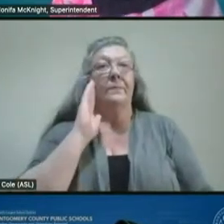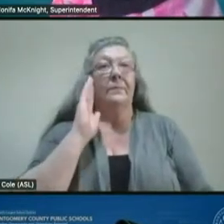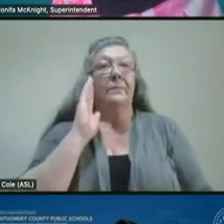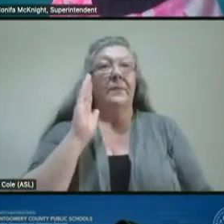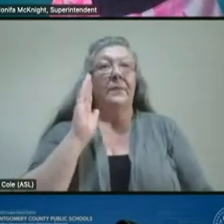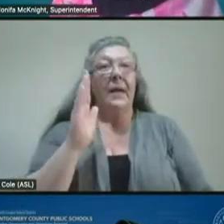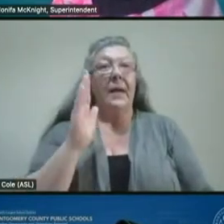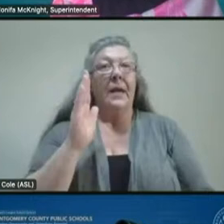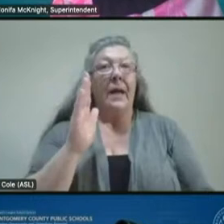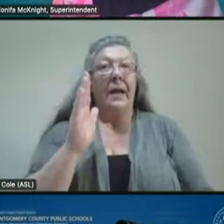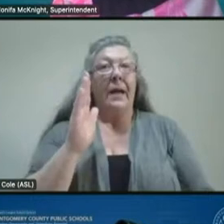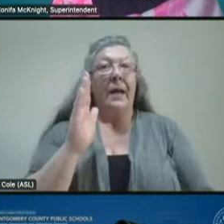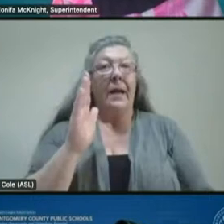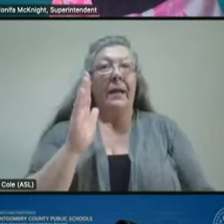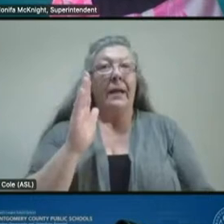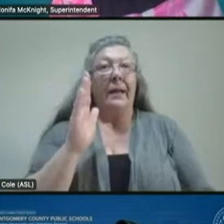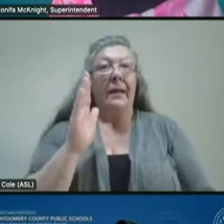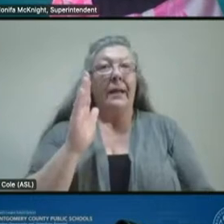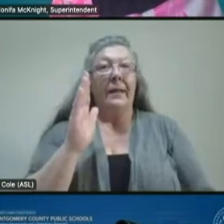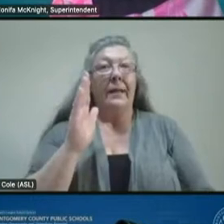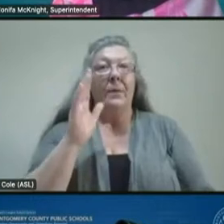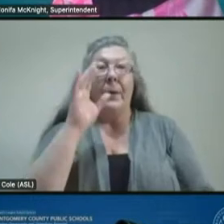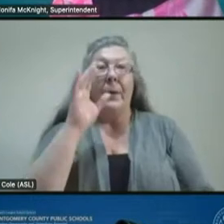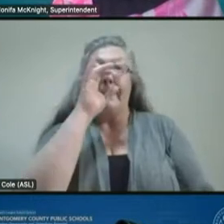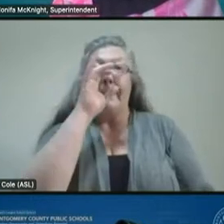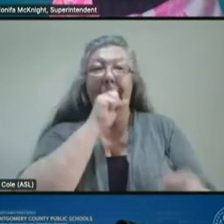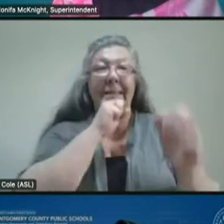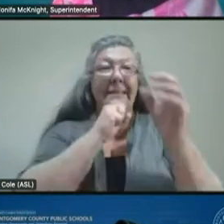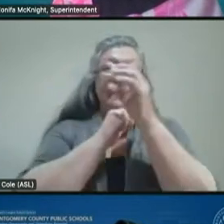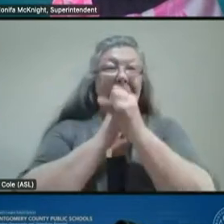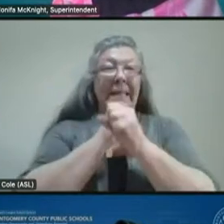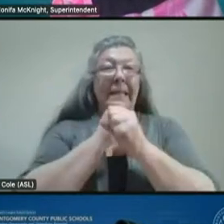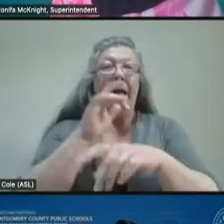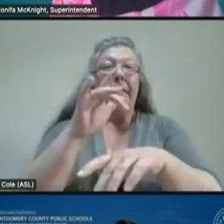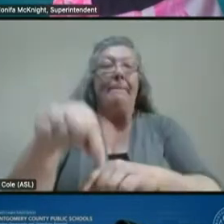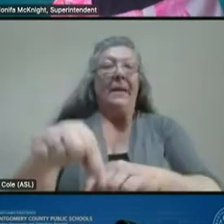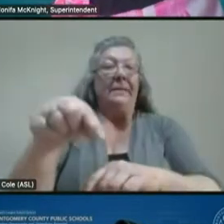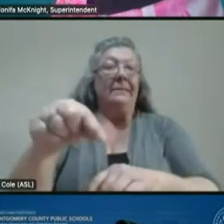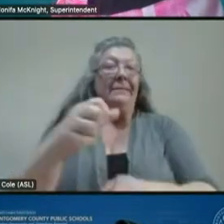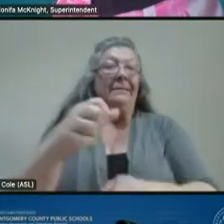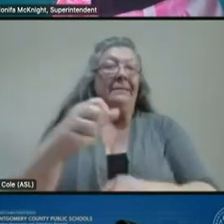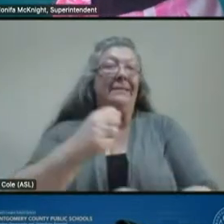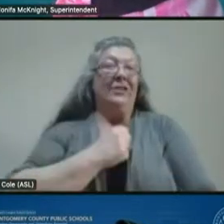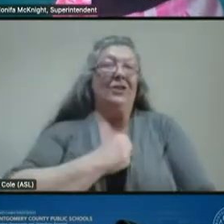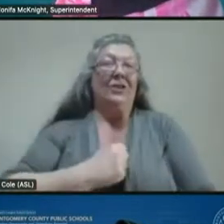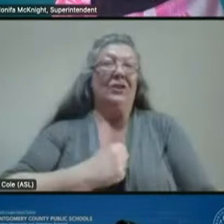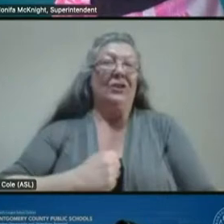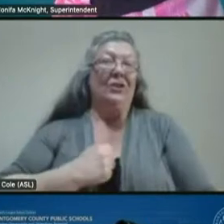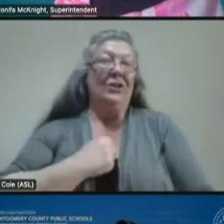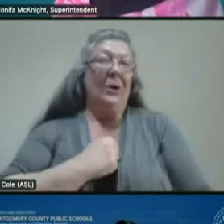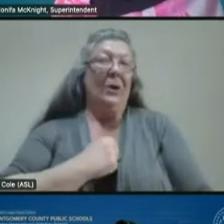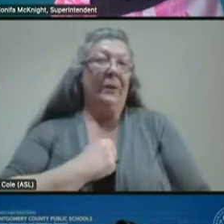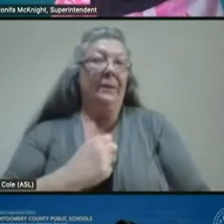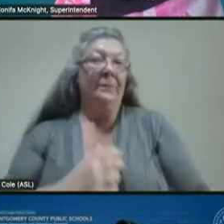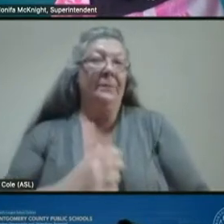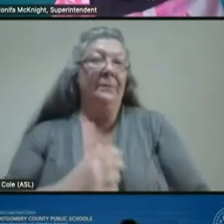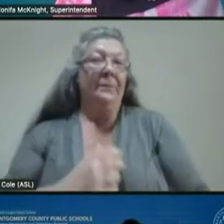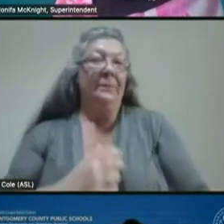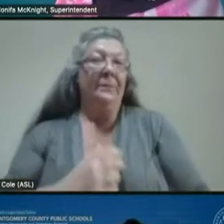so no questions right now. Okay, no problem. Thank you. I'm going to move Mr. Cho, Greg